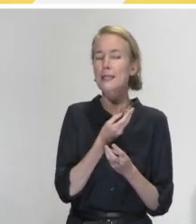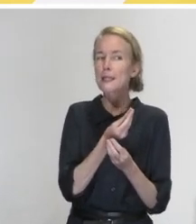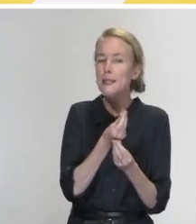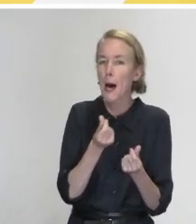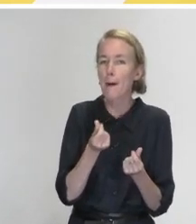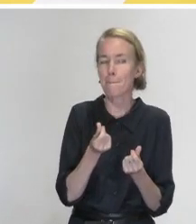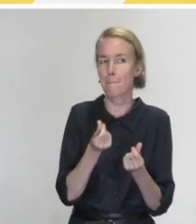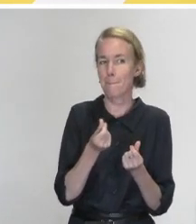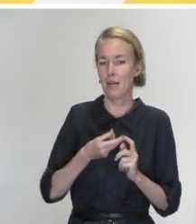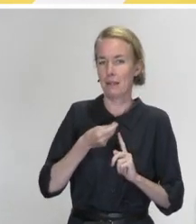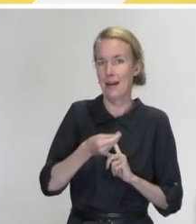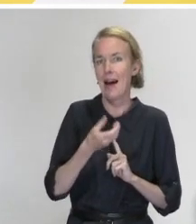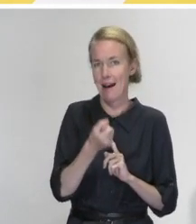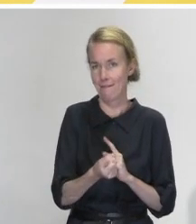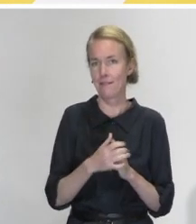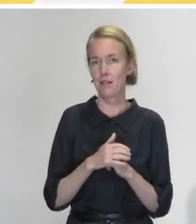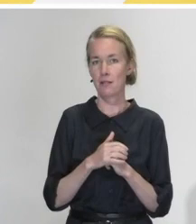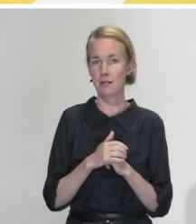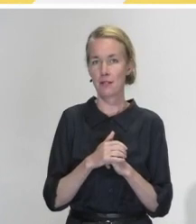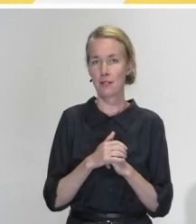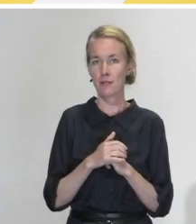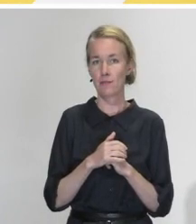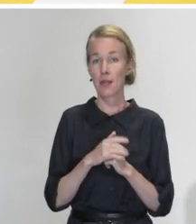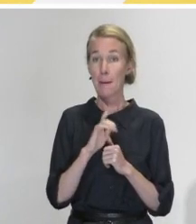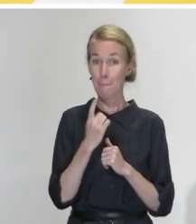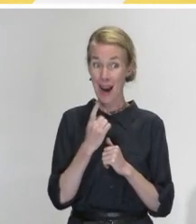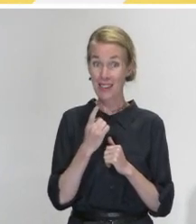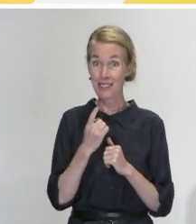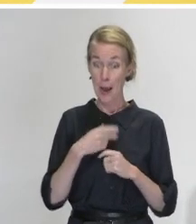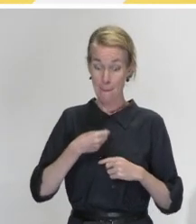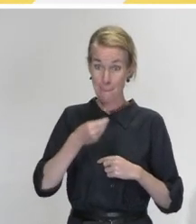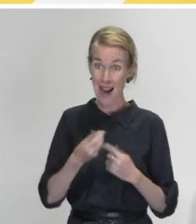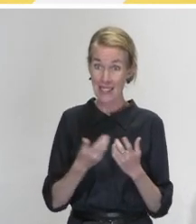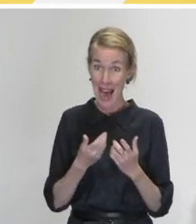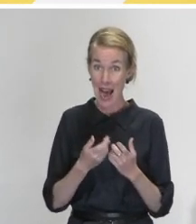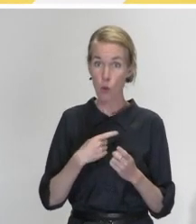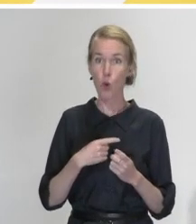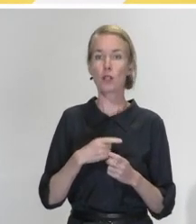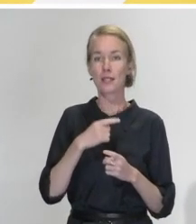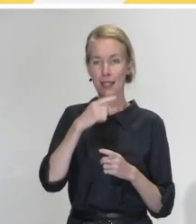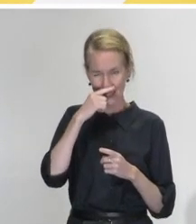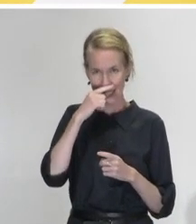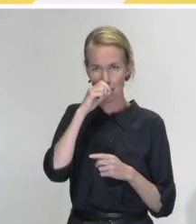However, that transmission occurs through the same routes as it does if people are symptomatic. That is